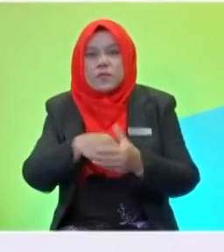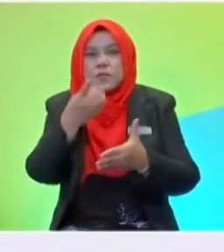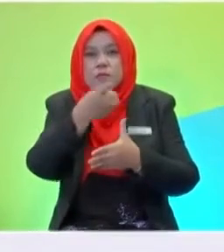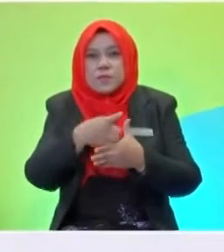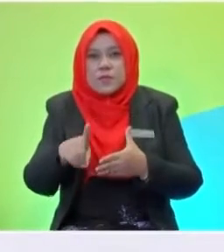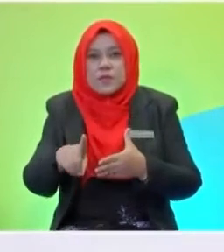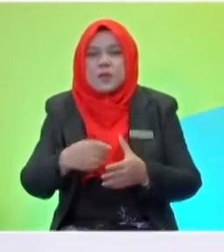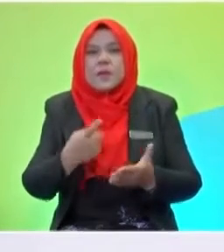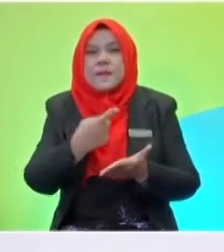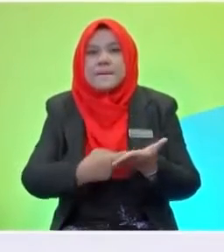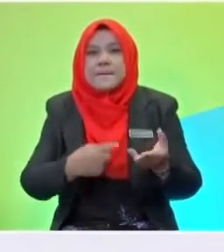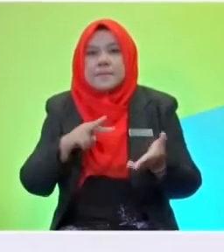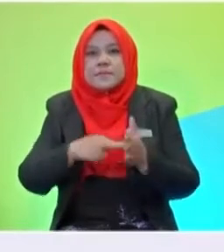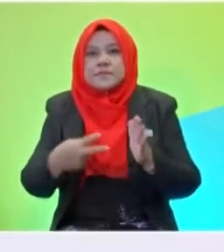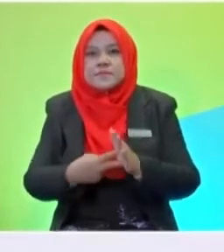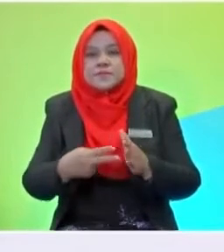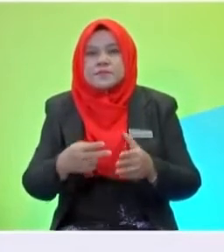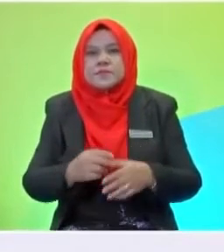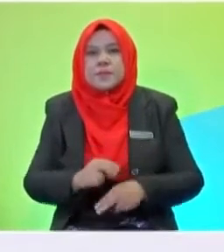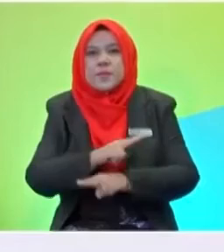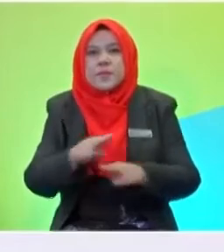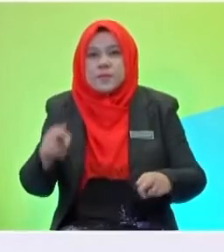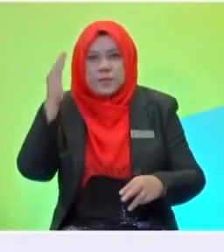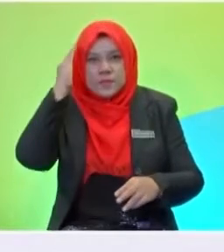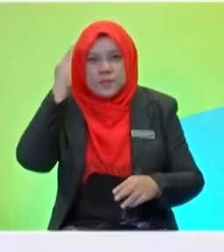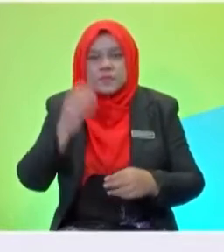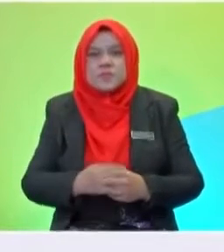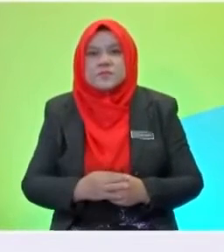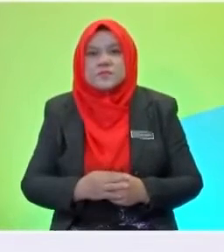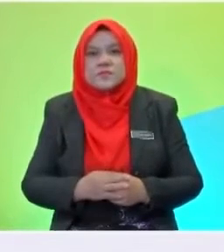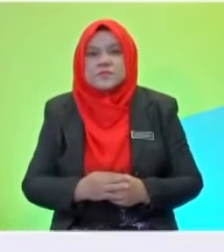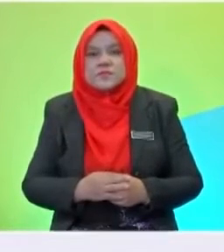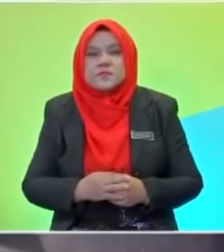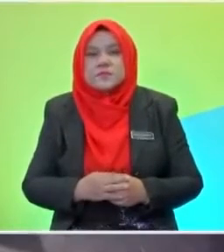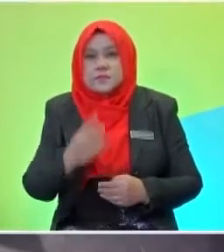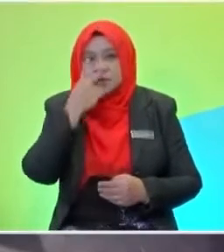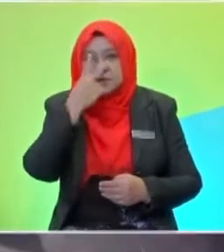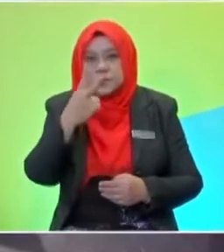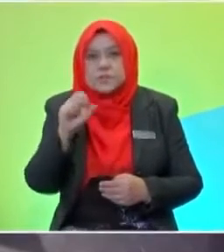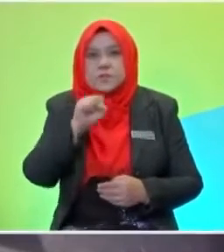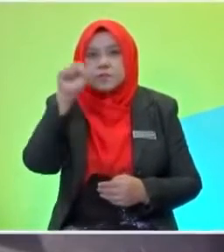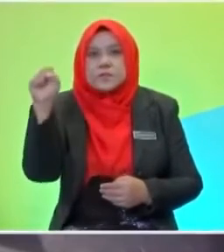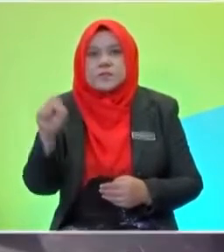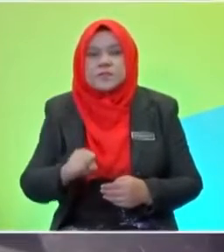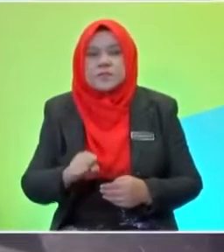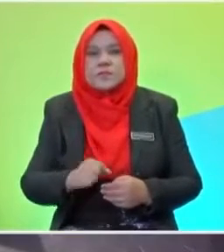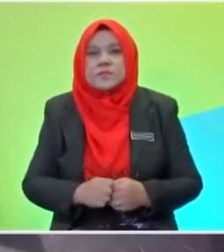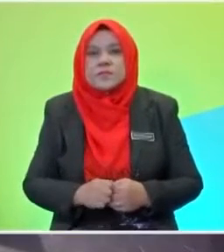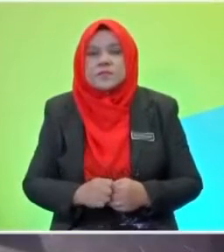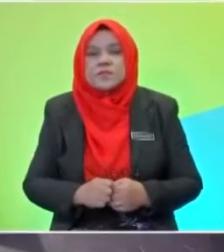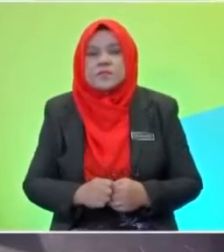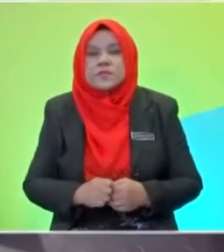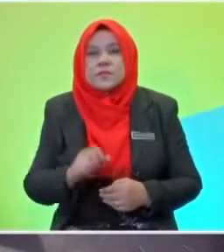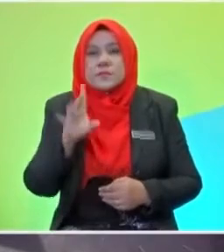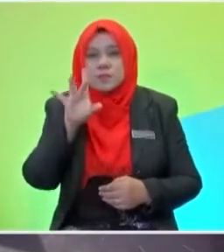to teach you what this unknown number is. Okay. It's a basic concept. I will solve your problem first, Chris. Okay. We look at that question. What is the question, Chris? Can you